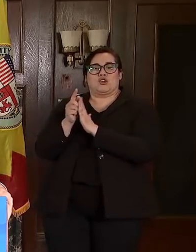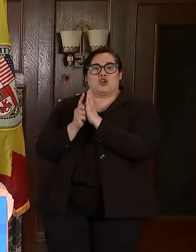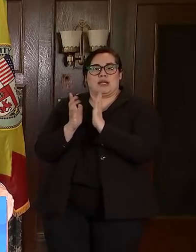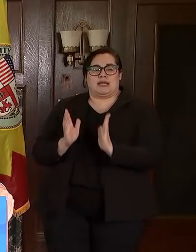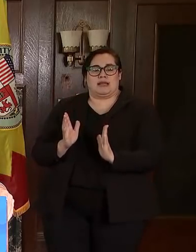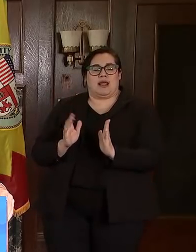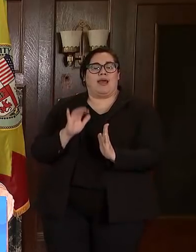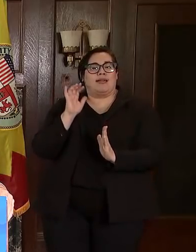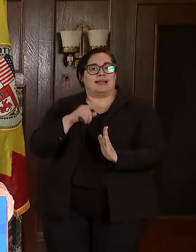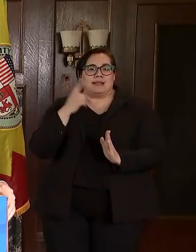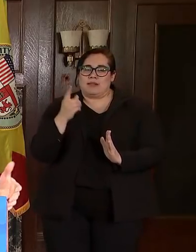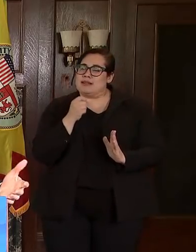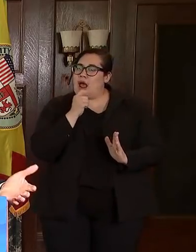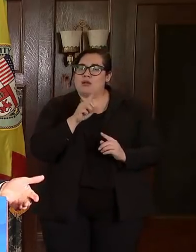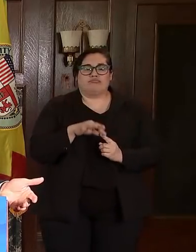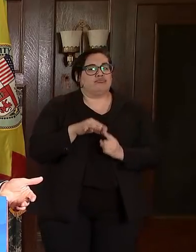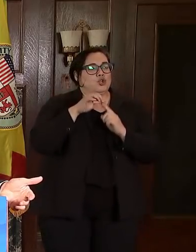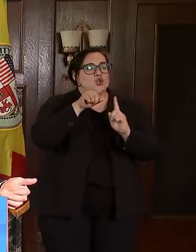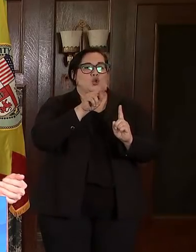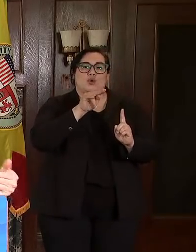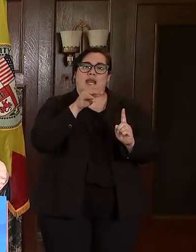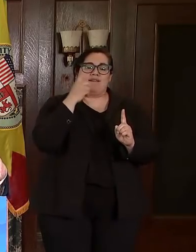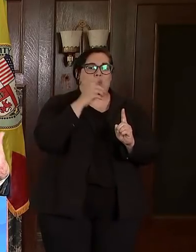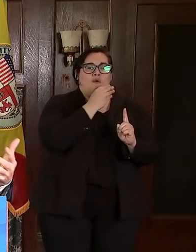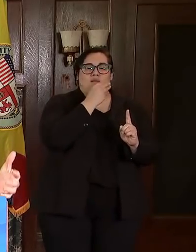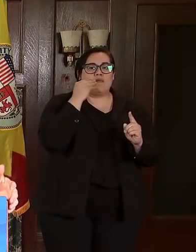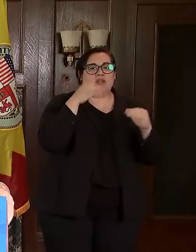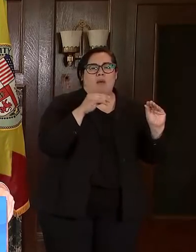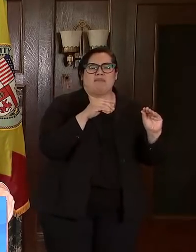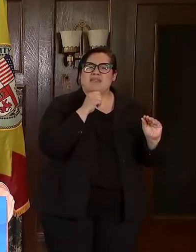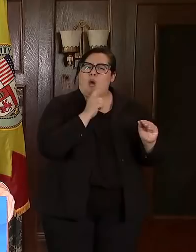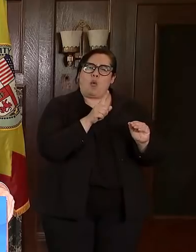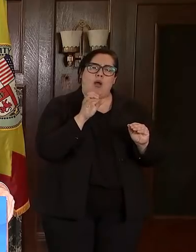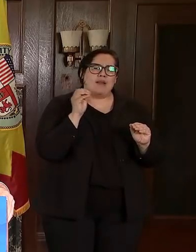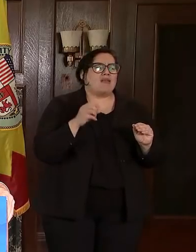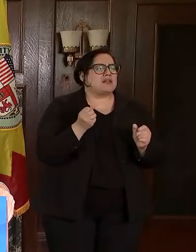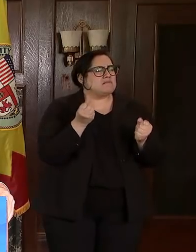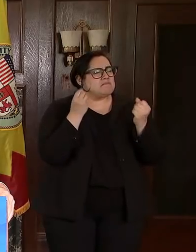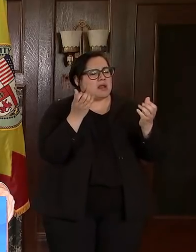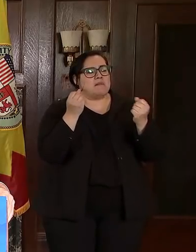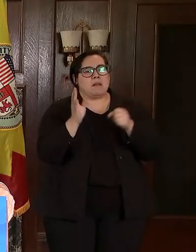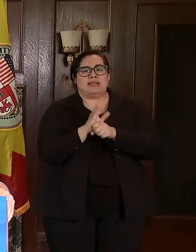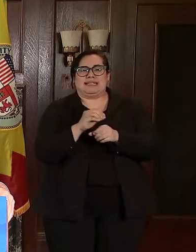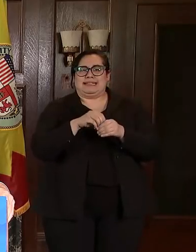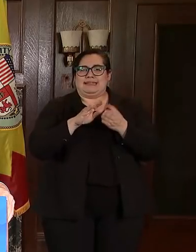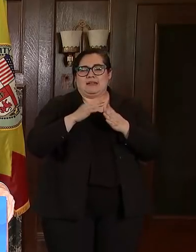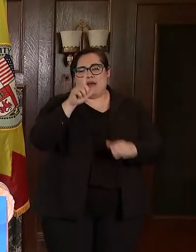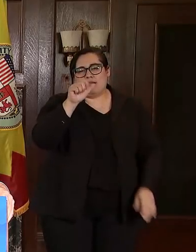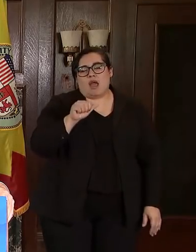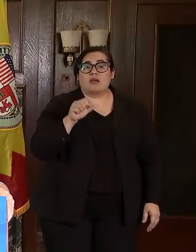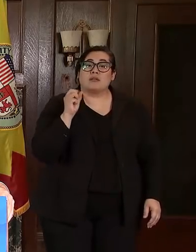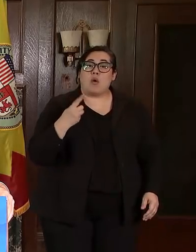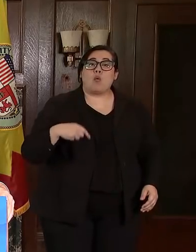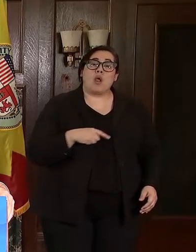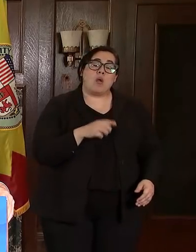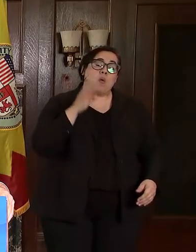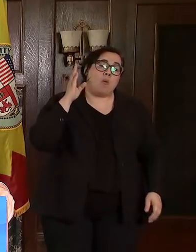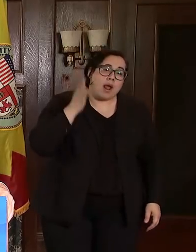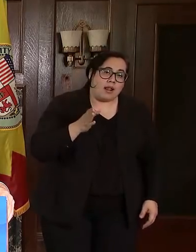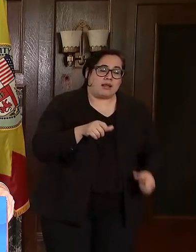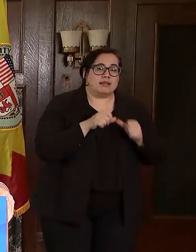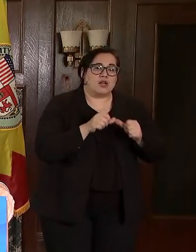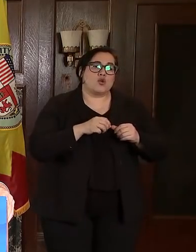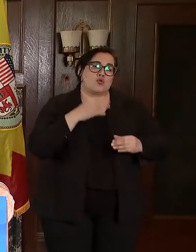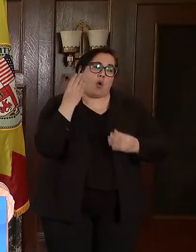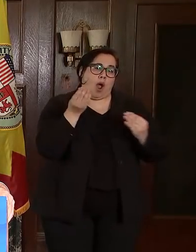to florists. There hasn't been 100% adherence. There are tens of thousands of businesses in Los Angeles. So we will continue